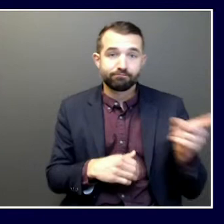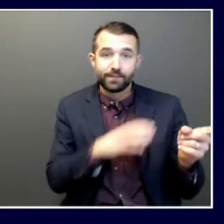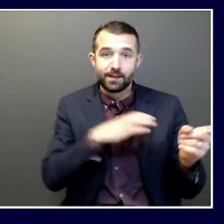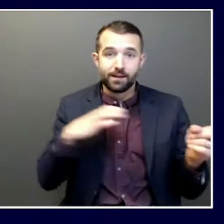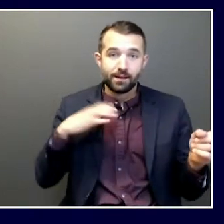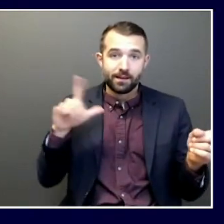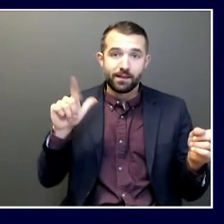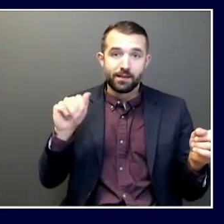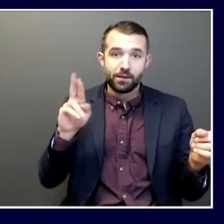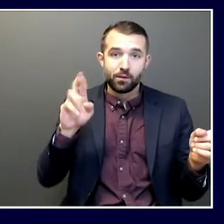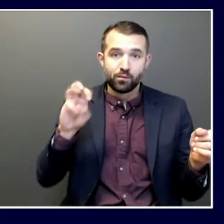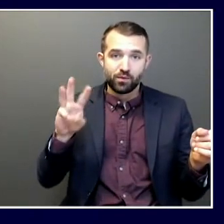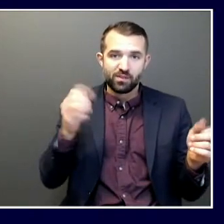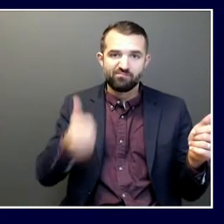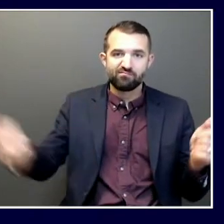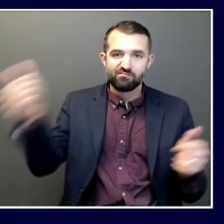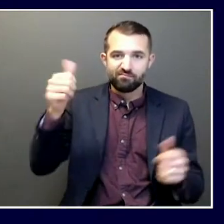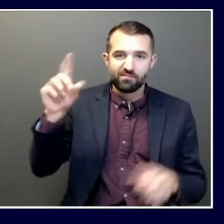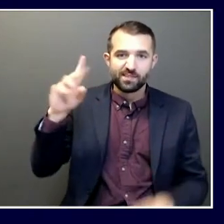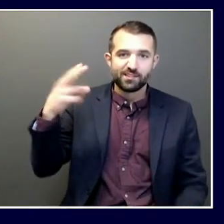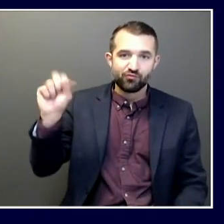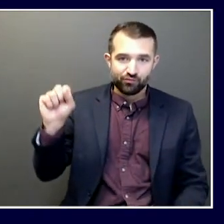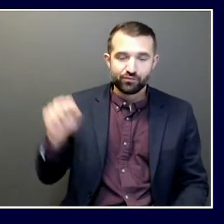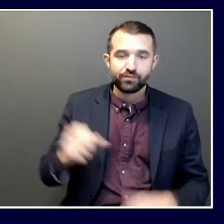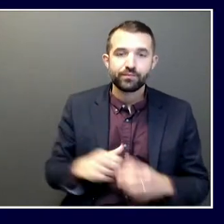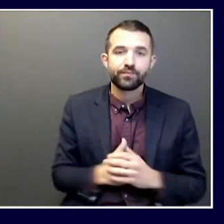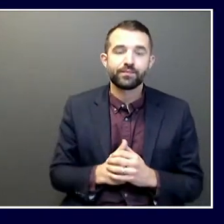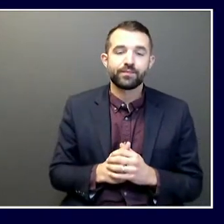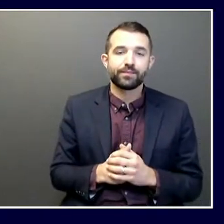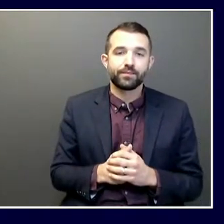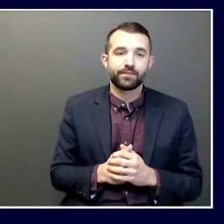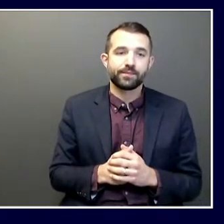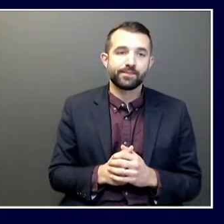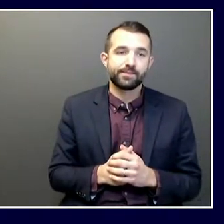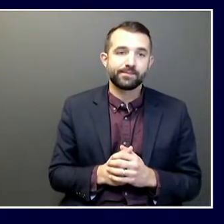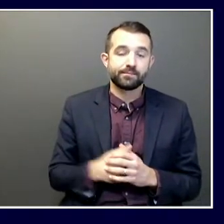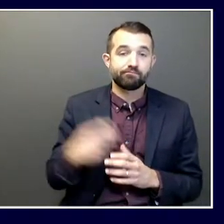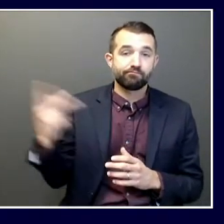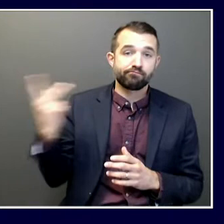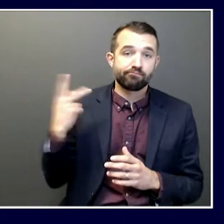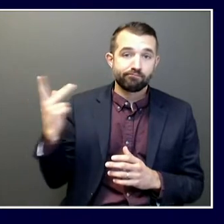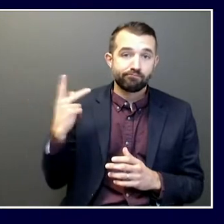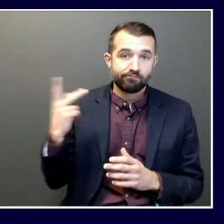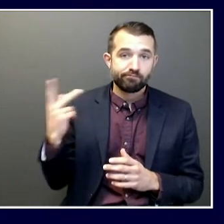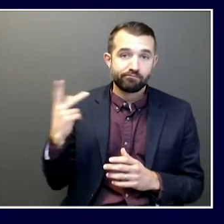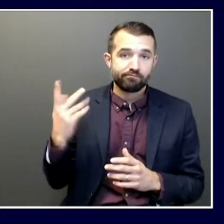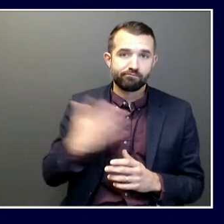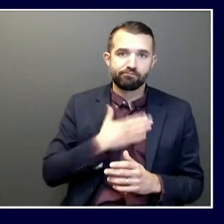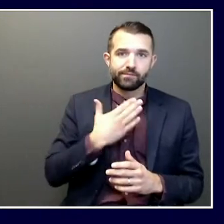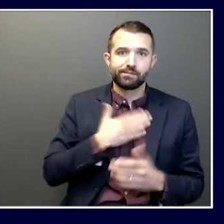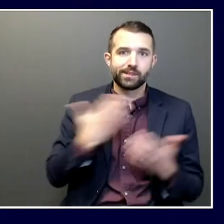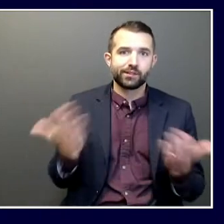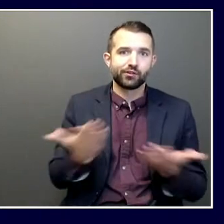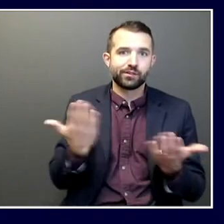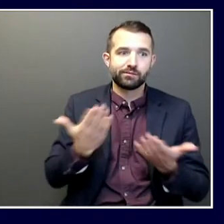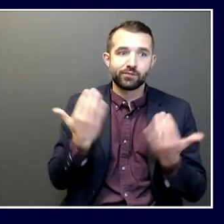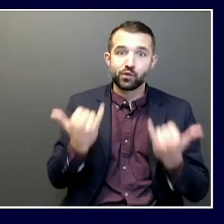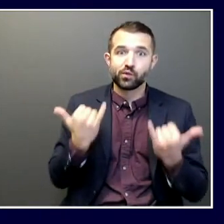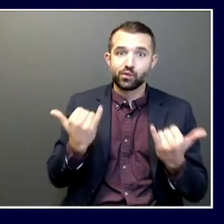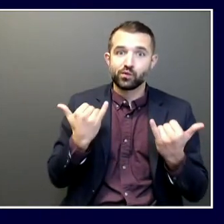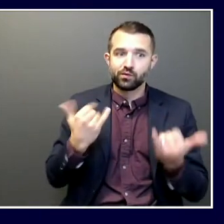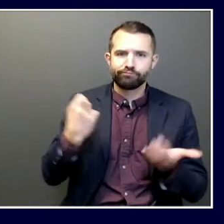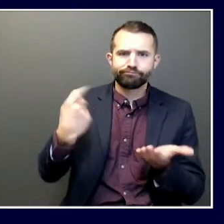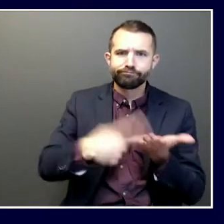from Maine's Department of Health and Human Services. Commissioner Lambrou and I are pleased to be with everyone today to talk about where